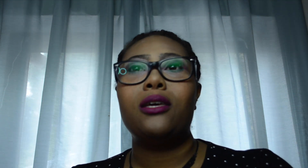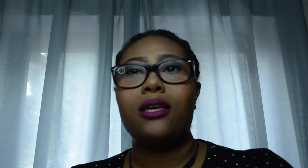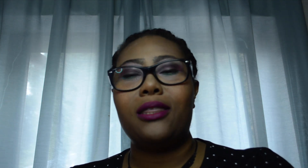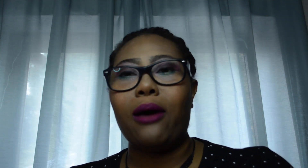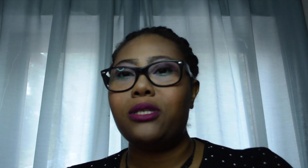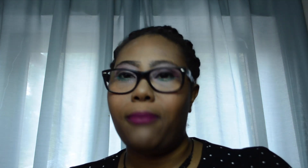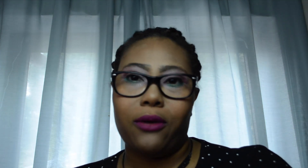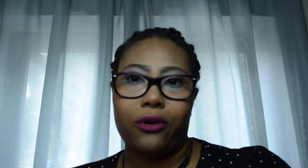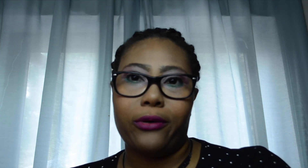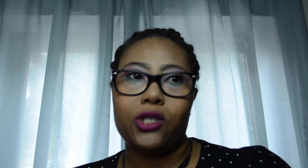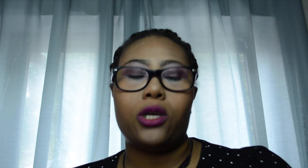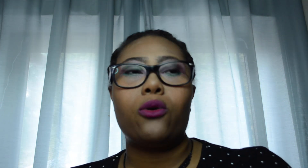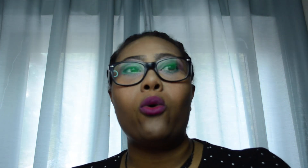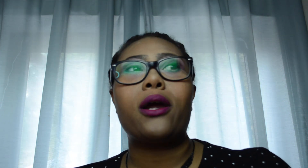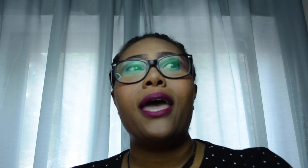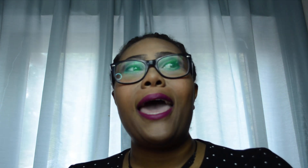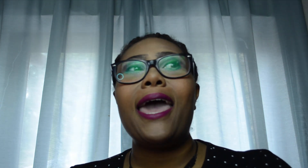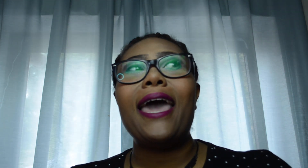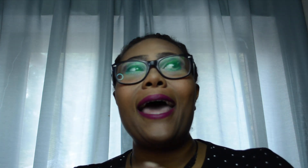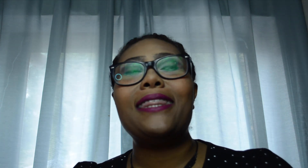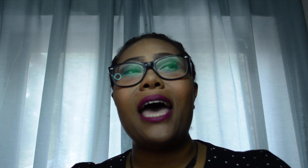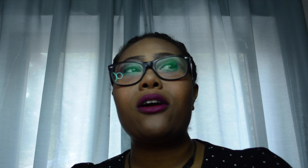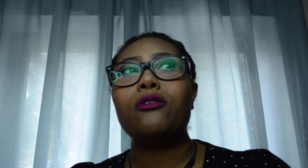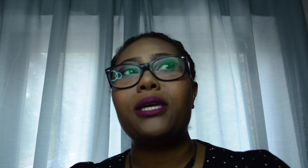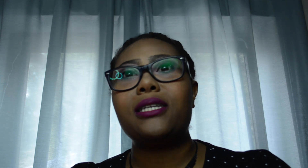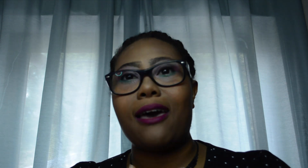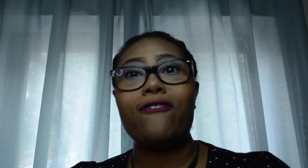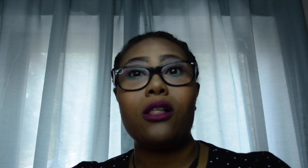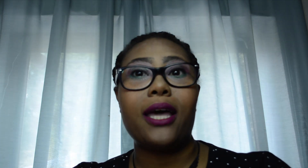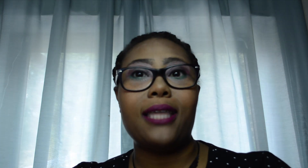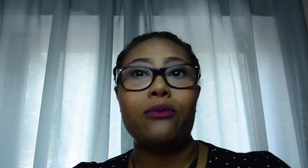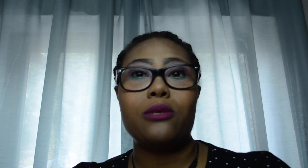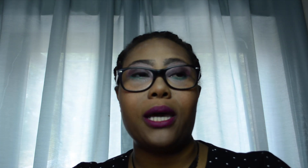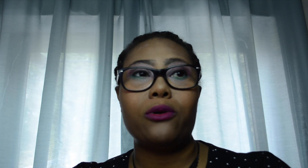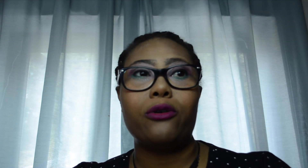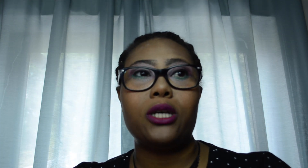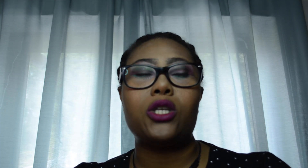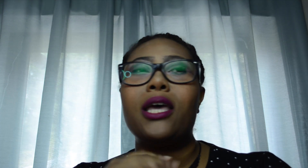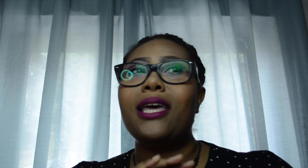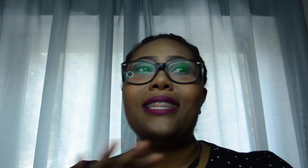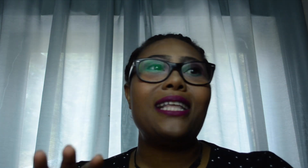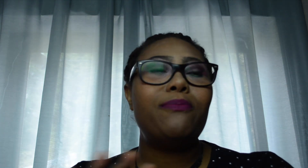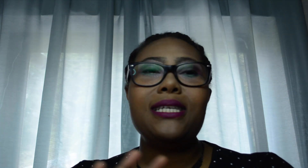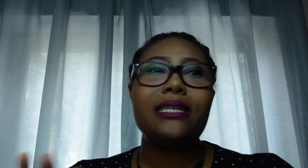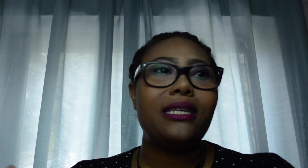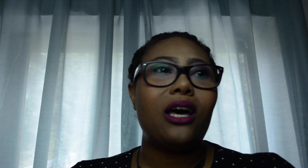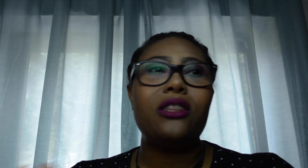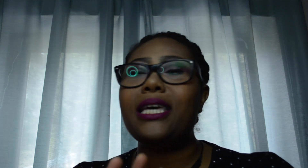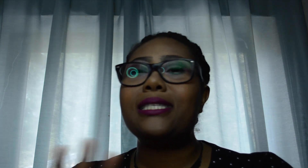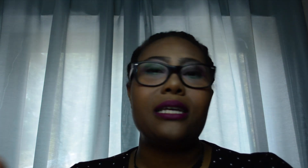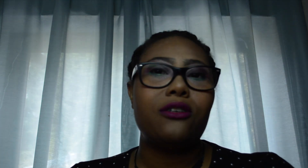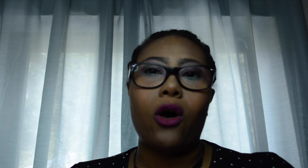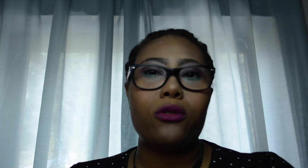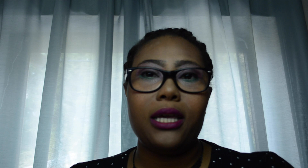acknowledging that was a microaggression, or, hey, that hurt me because I feel like that was a microaggression. That's basically